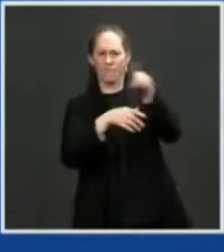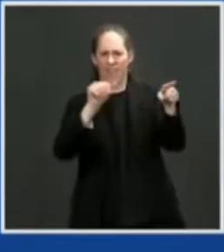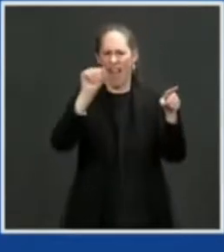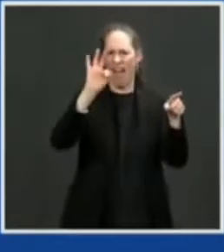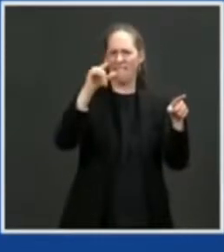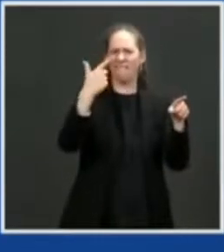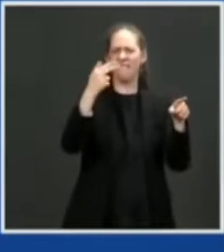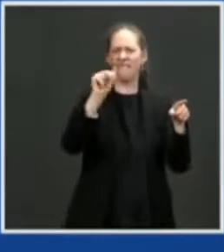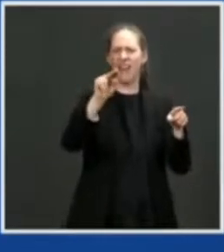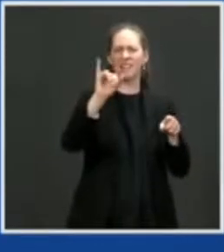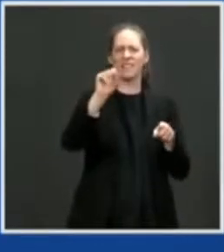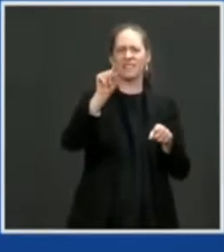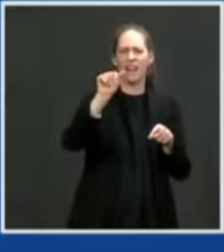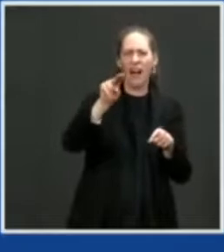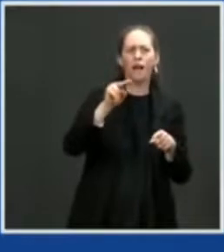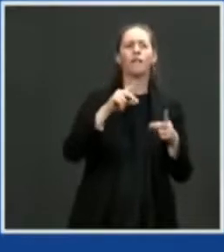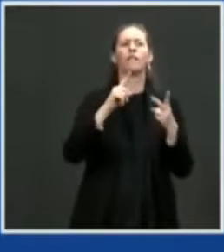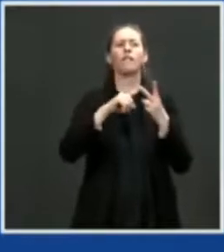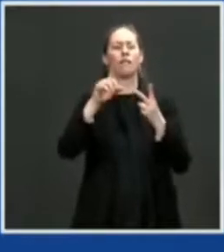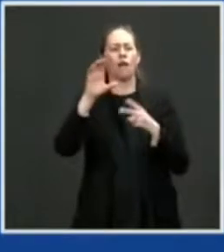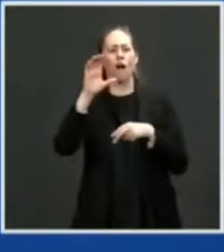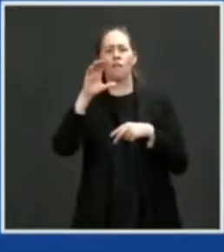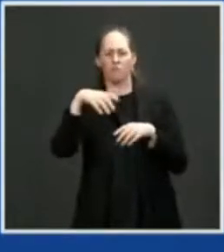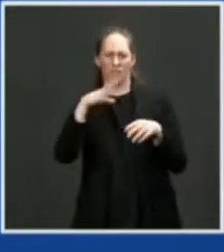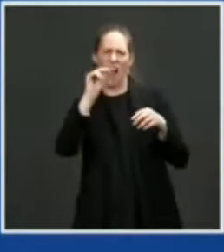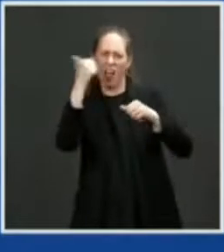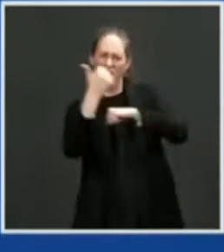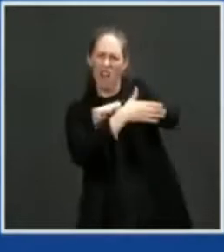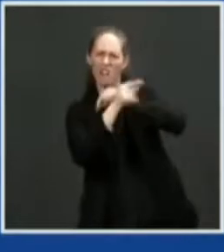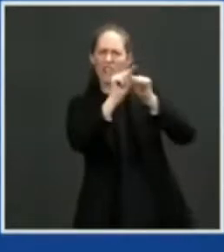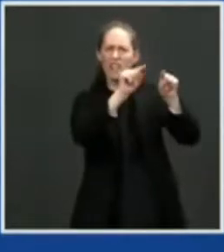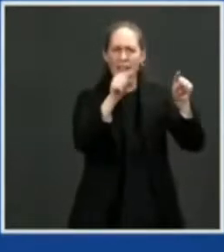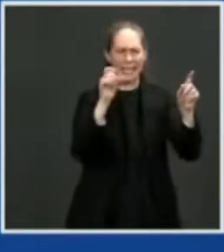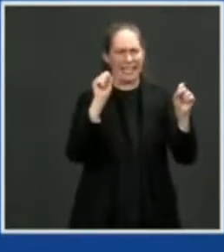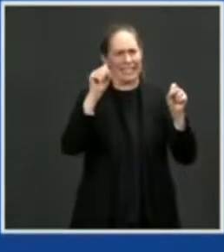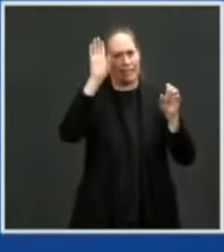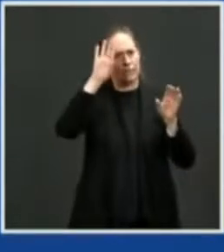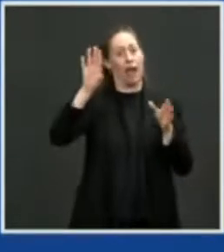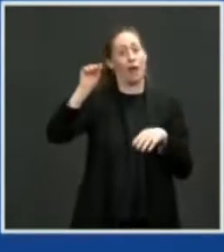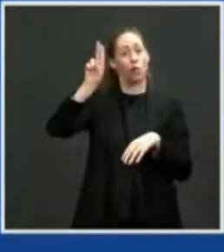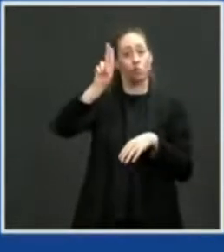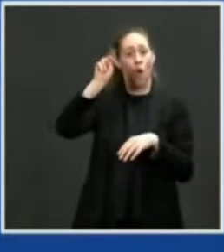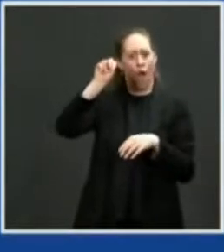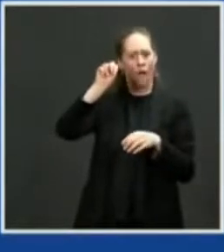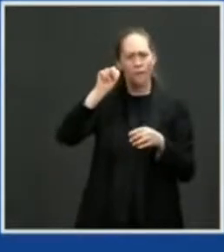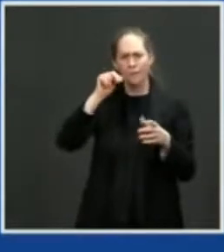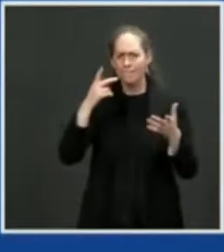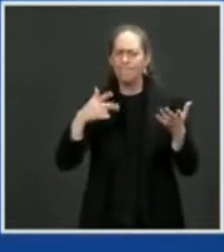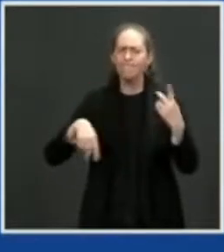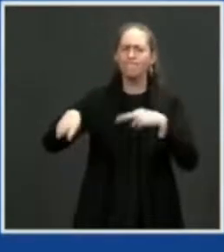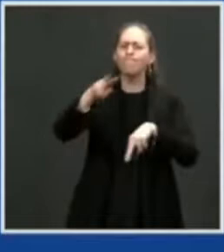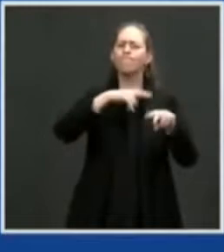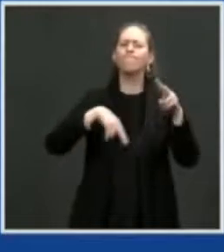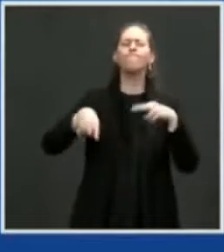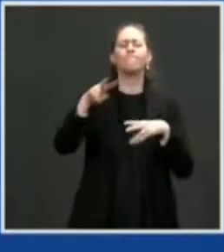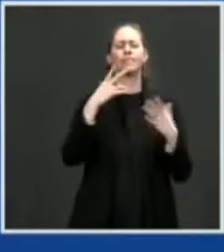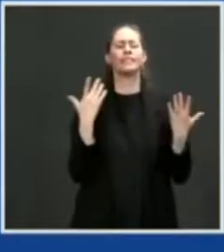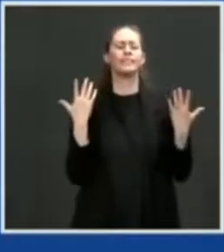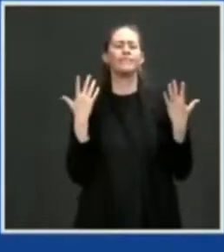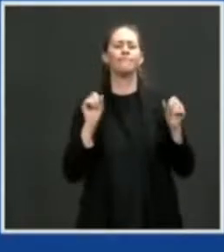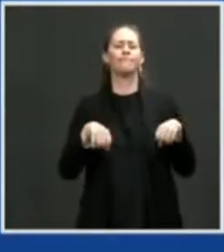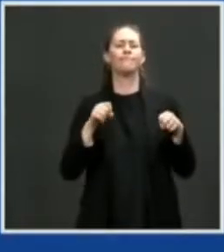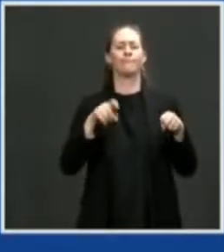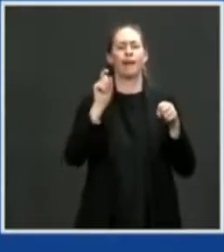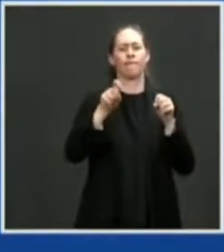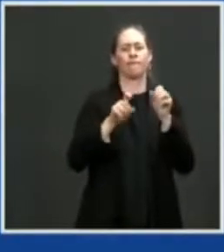that's beginning shortly on how to mechanically get people, how to end this war. And no one's